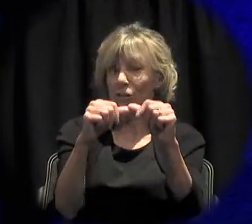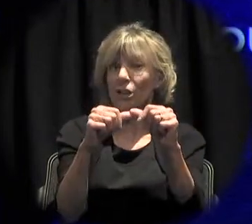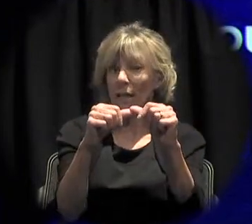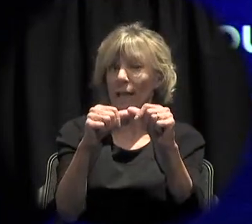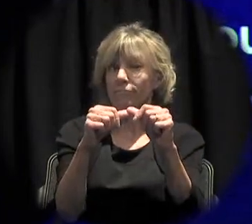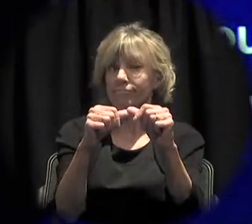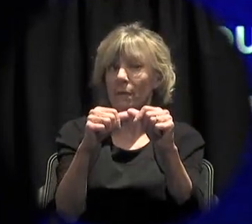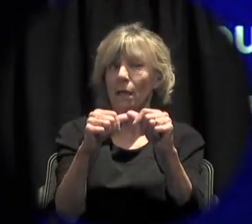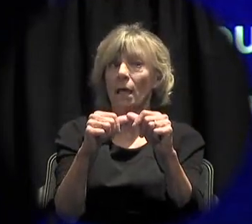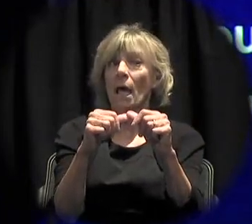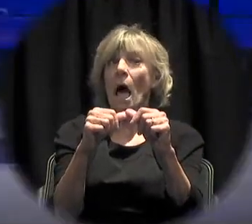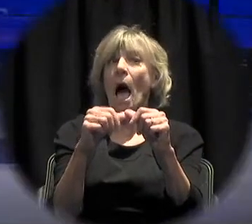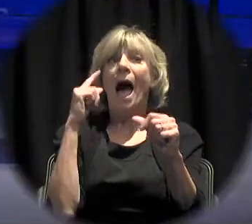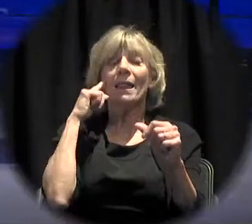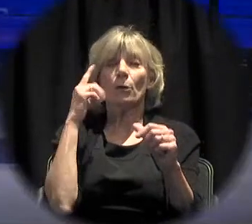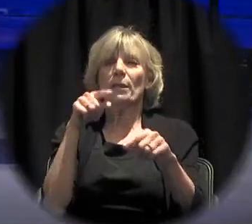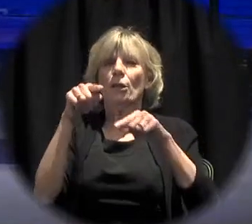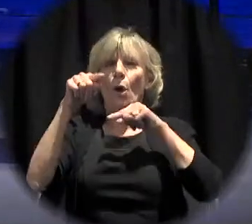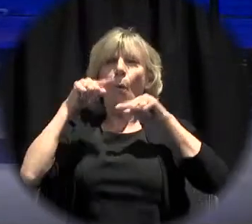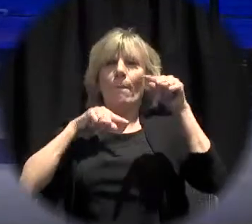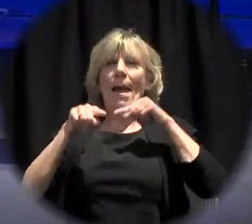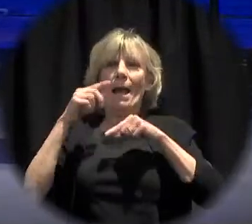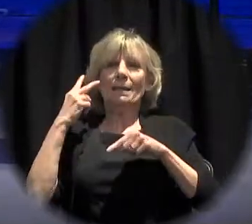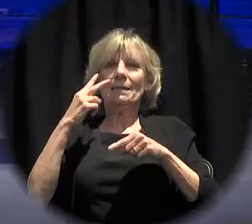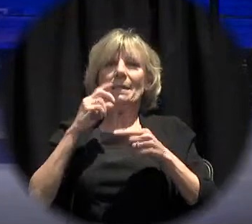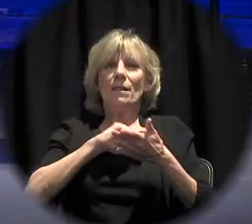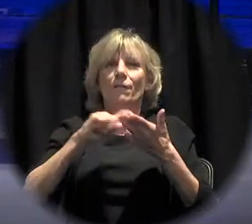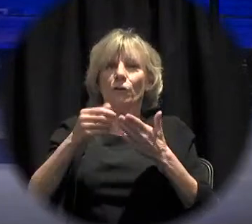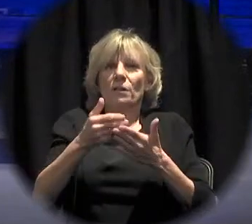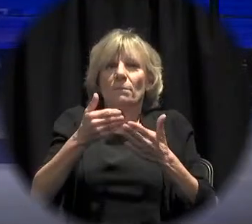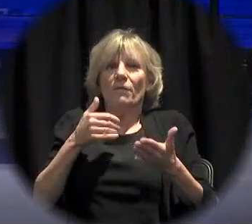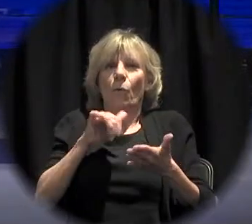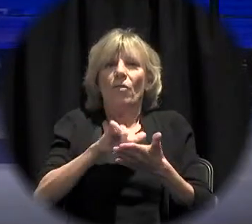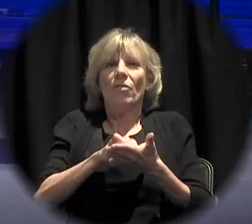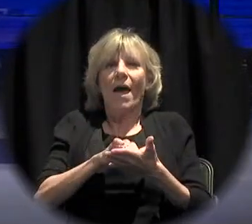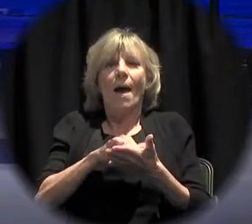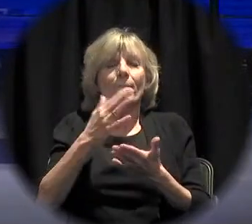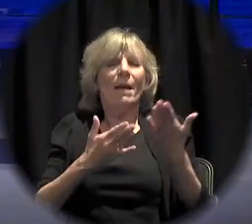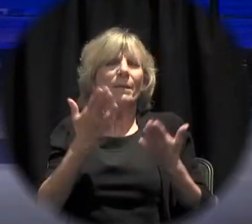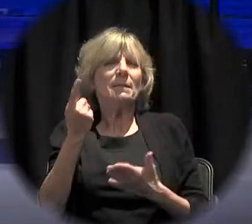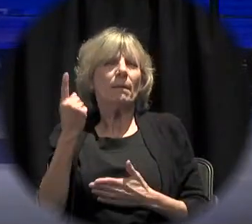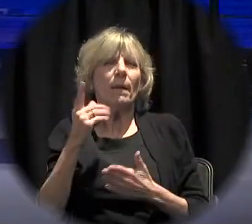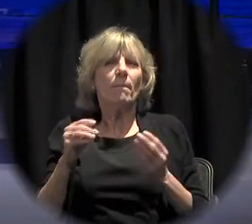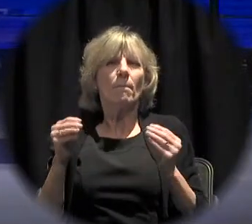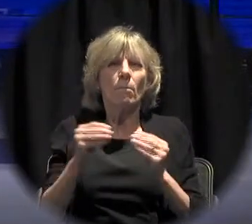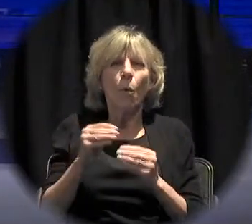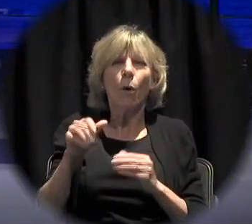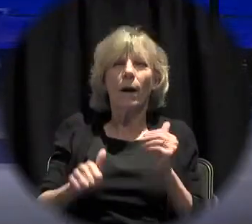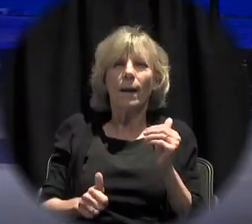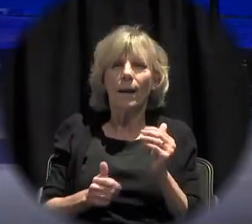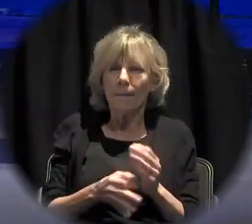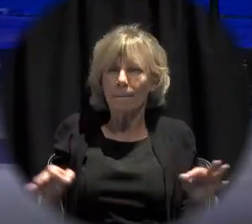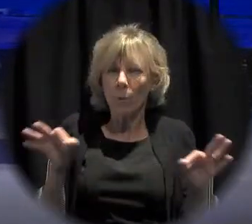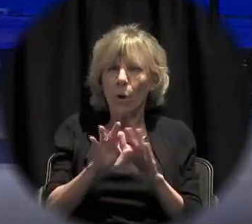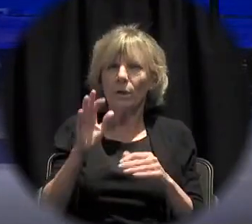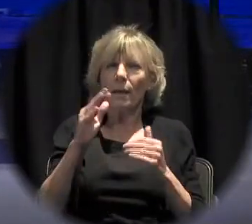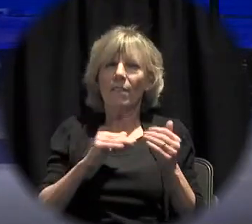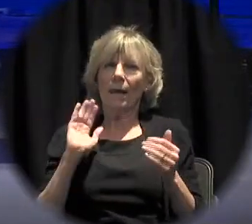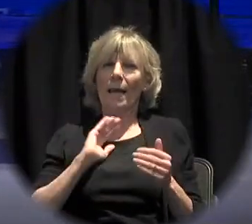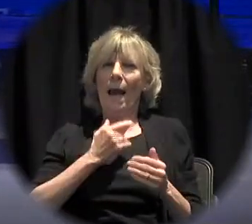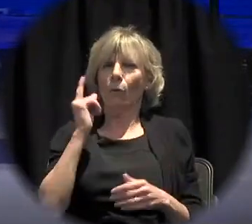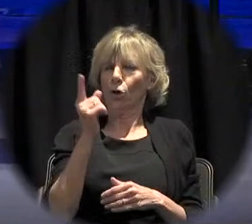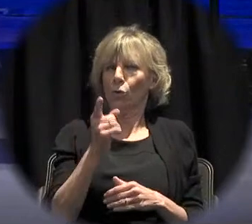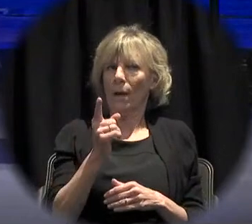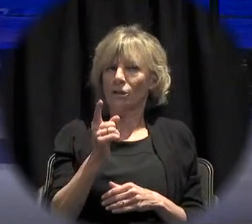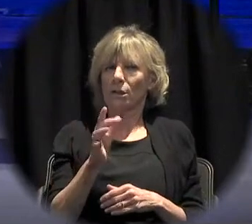we see the verses right in front of it, because there might be something more important than our correction and our teaching. Moses